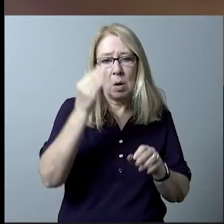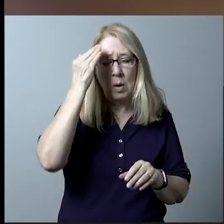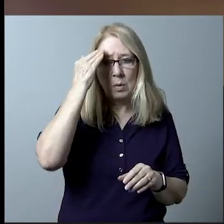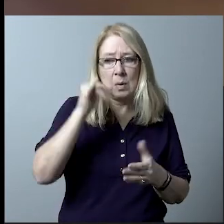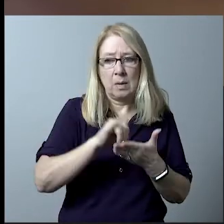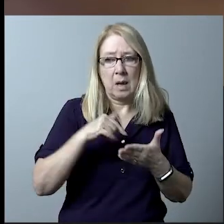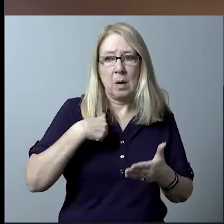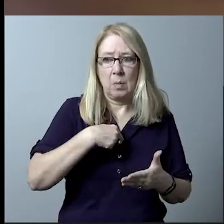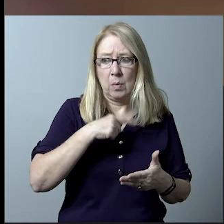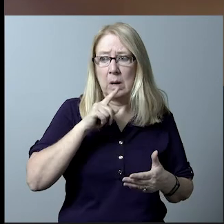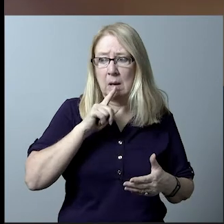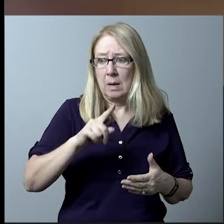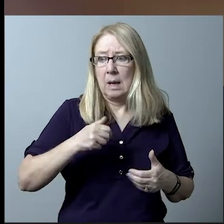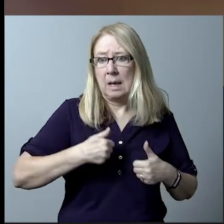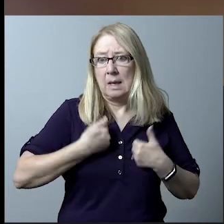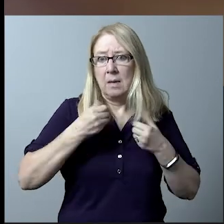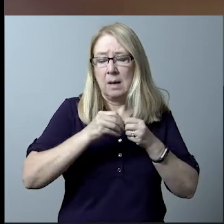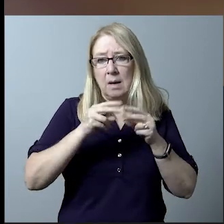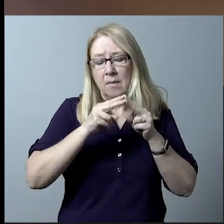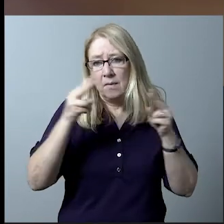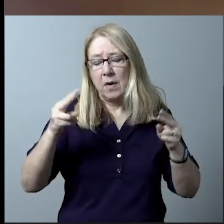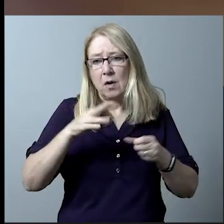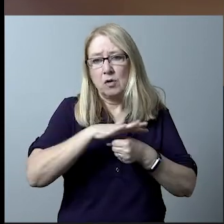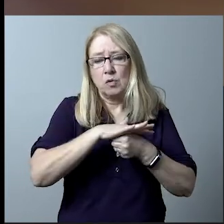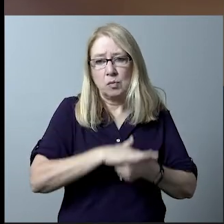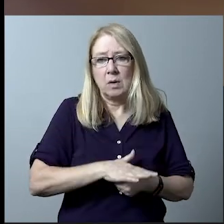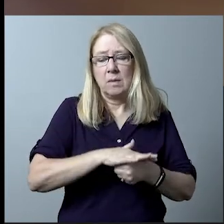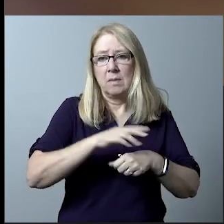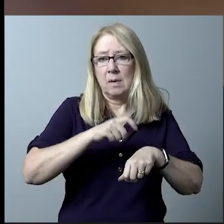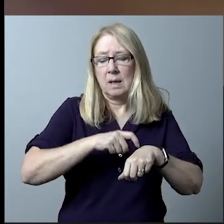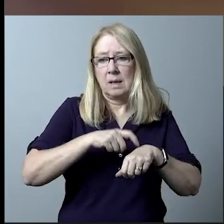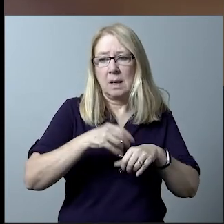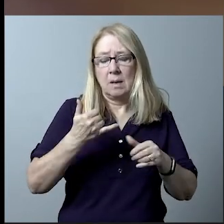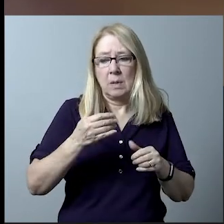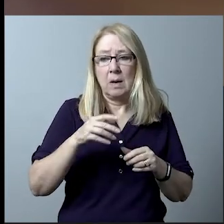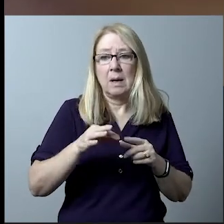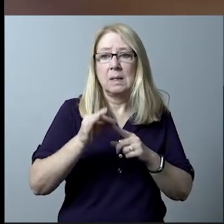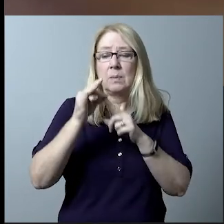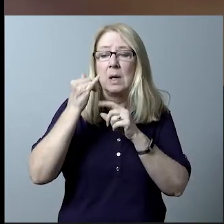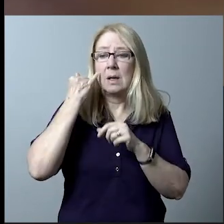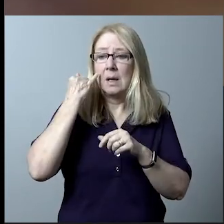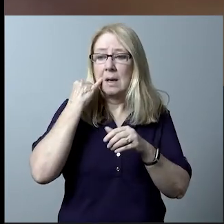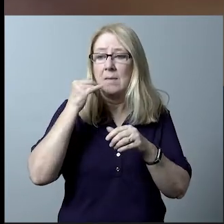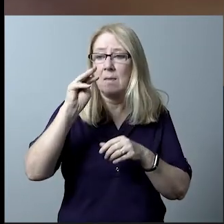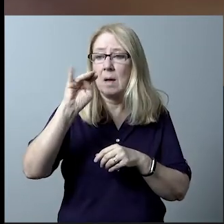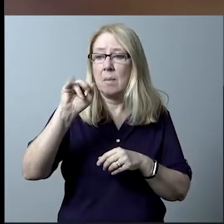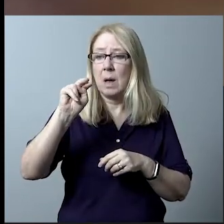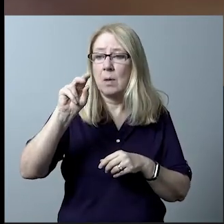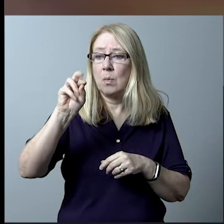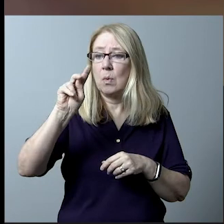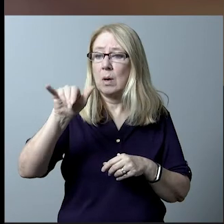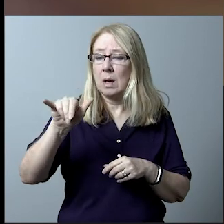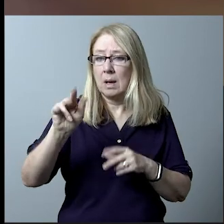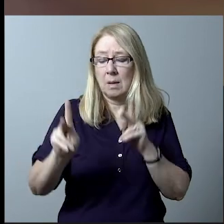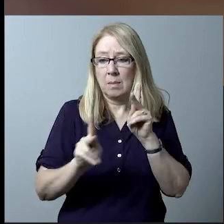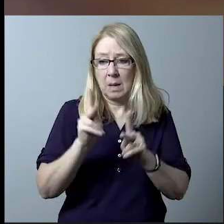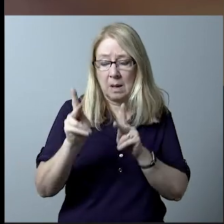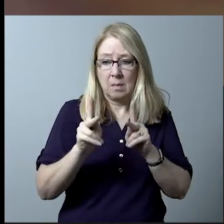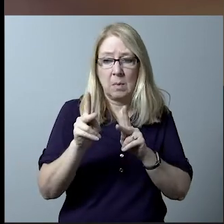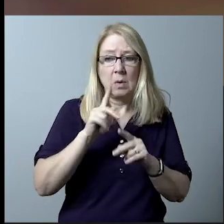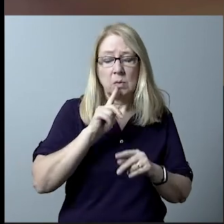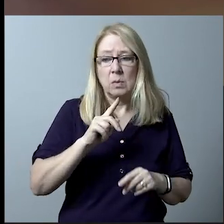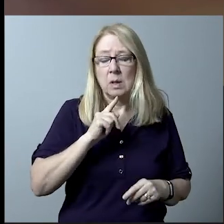it's really important to know we are living in an extraordinarily stressful time, and especially for people with marginalized and minoritized